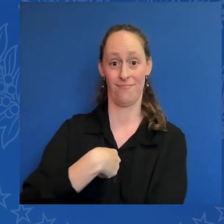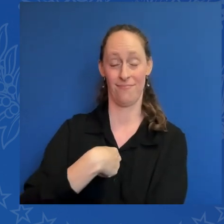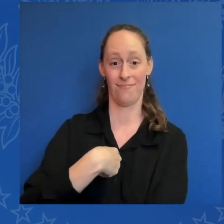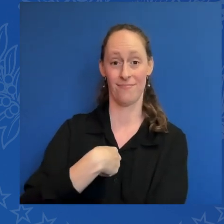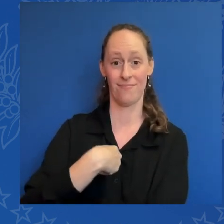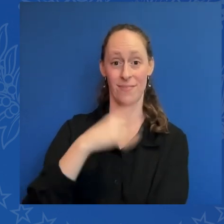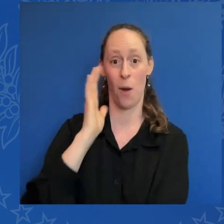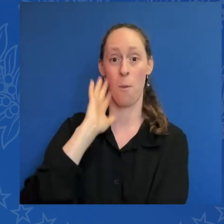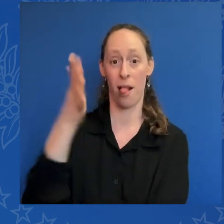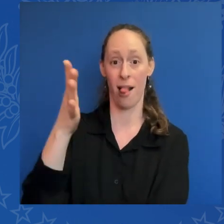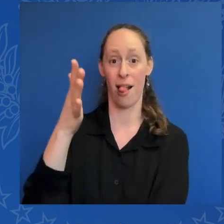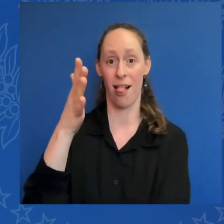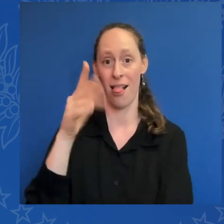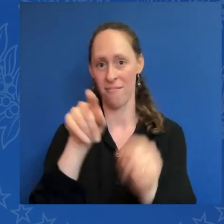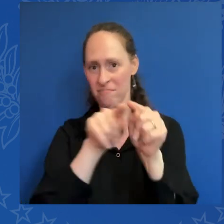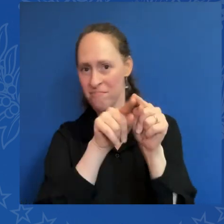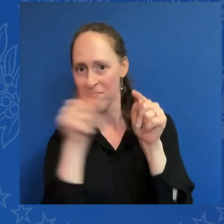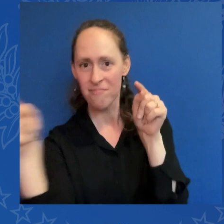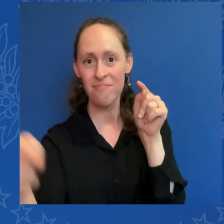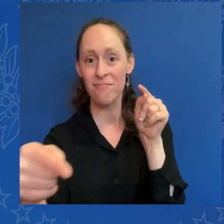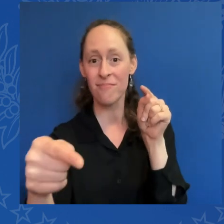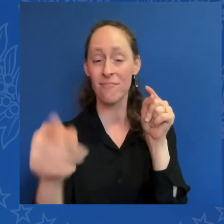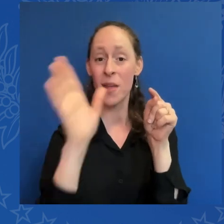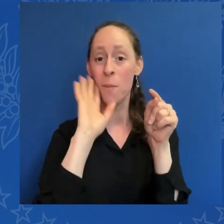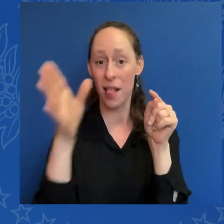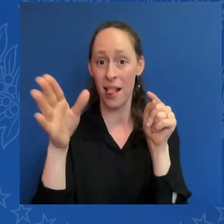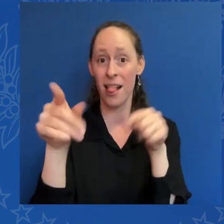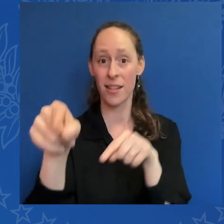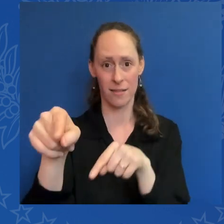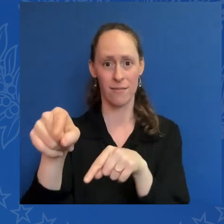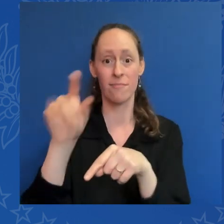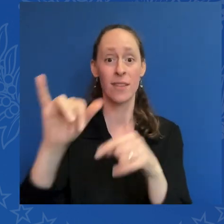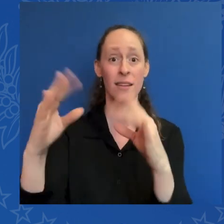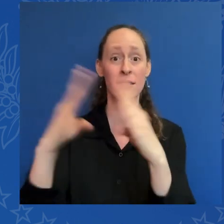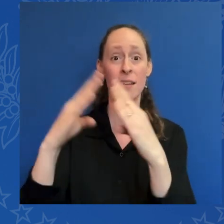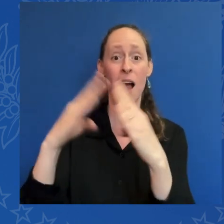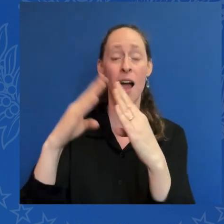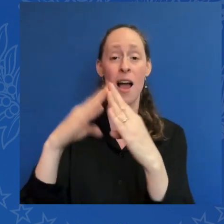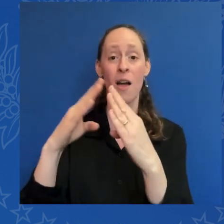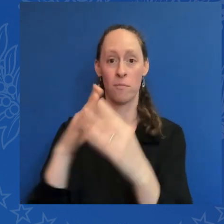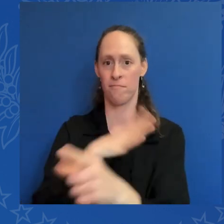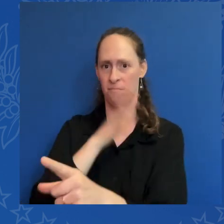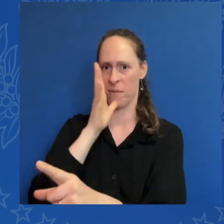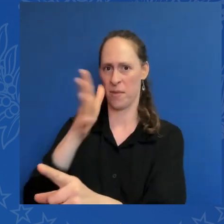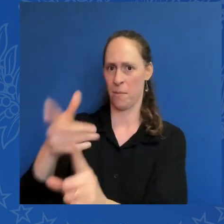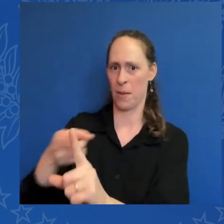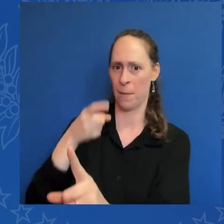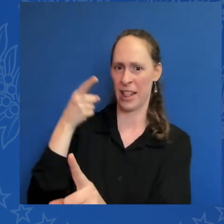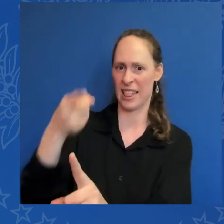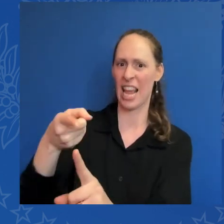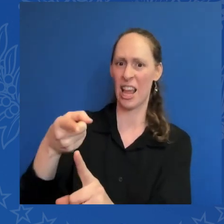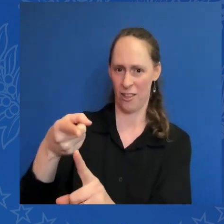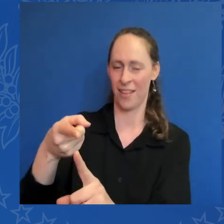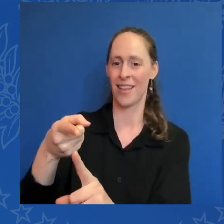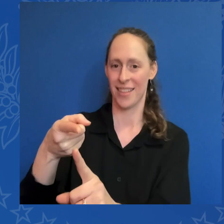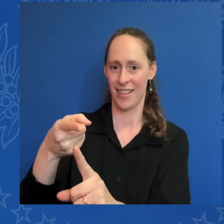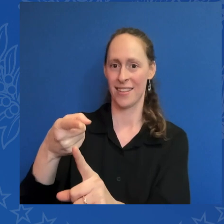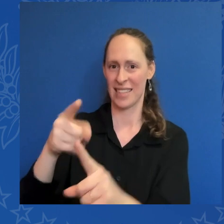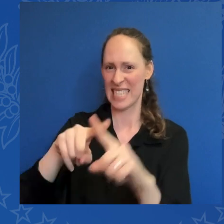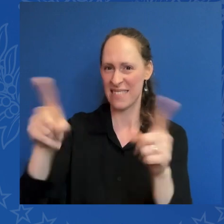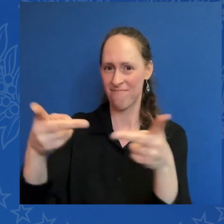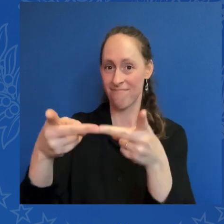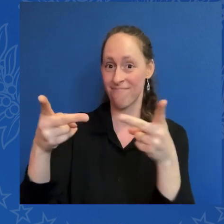grandmother's maiden name was Blewett, and the Blewetts are from Mayo. And we brought over the mayor of Scranton because it's a sister